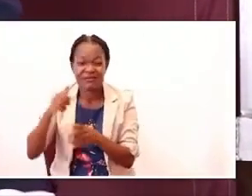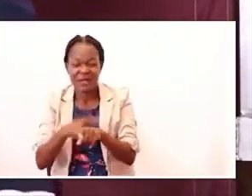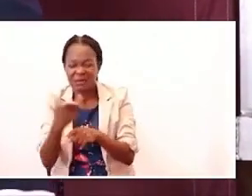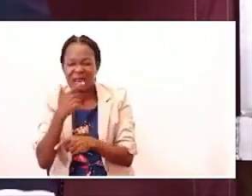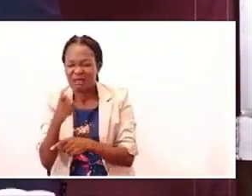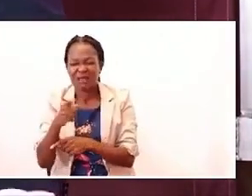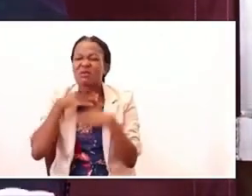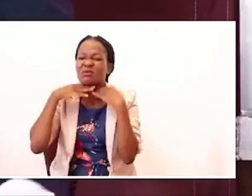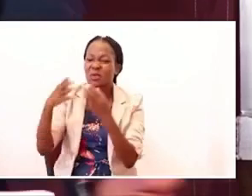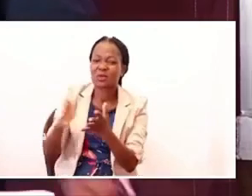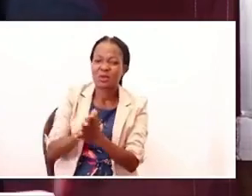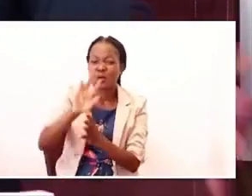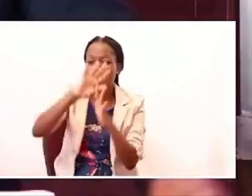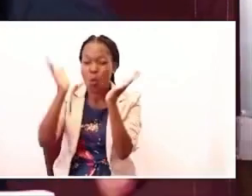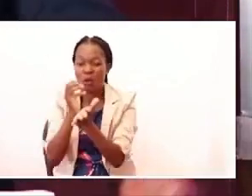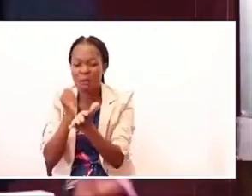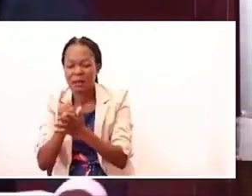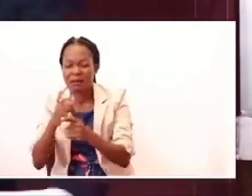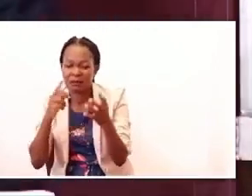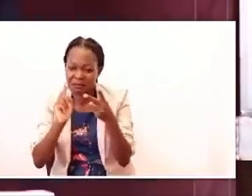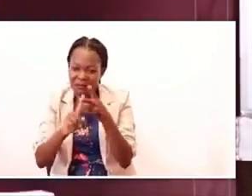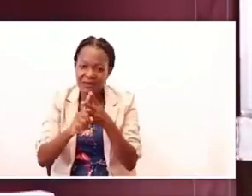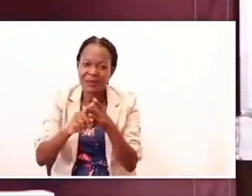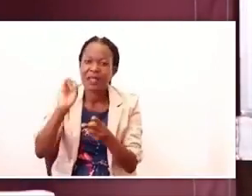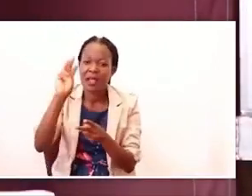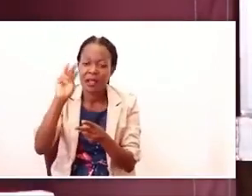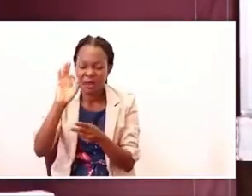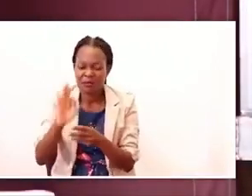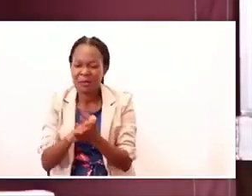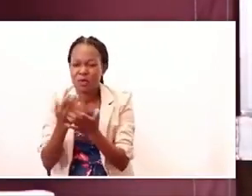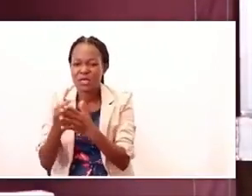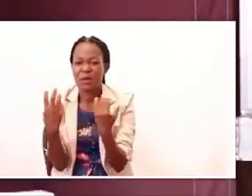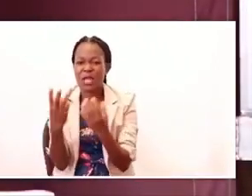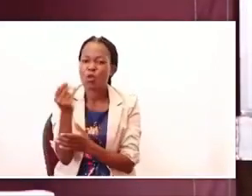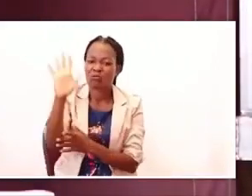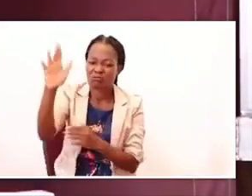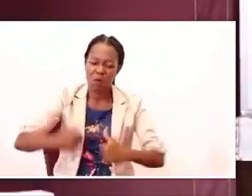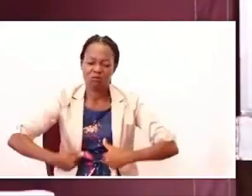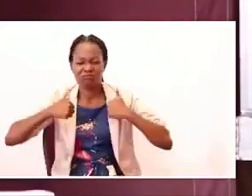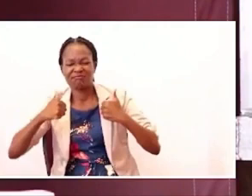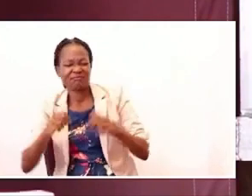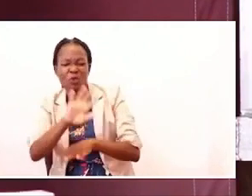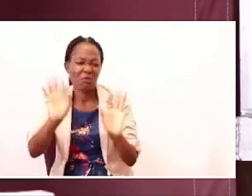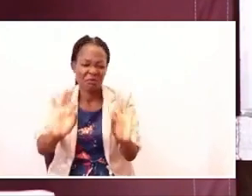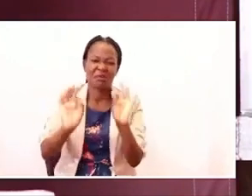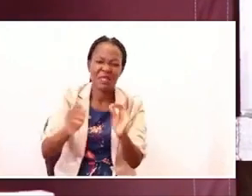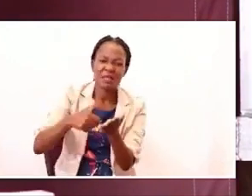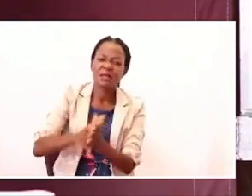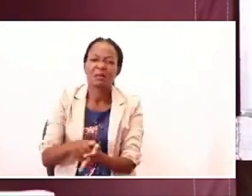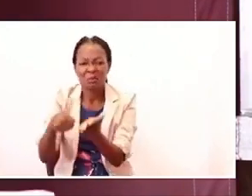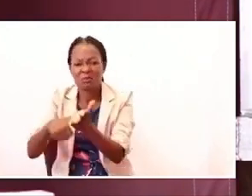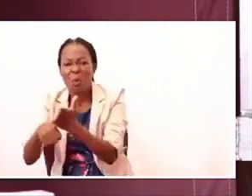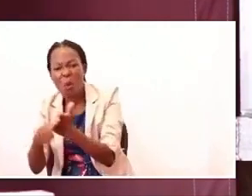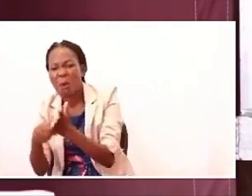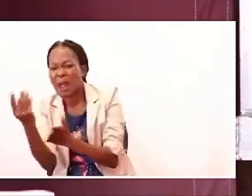had been achieved and because they had strengthened their economies to a point where they needed no lending from, or